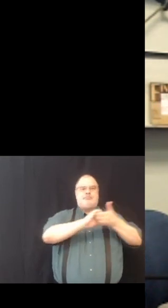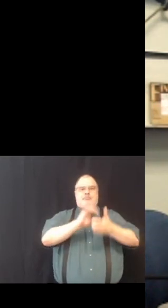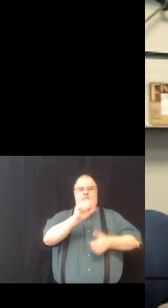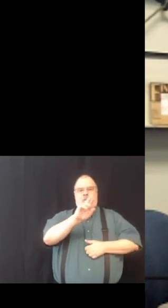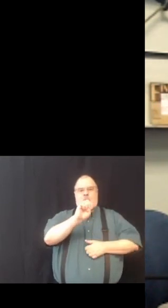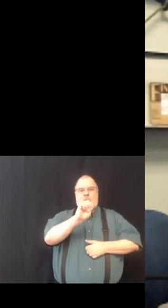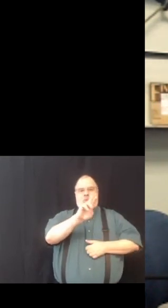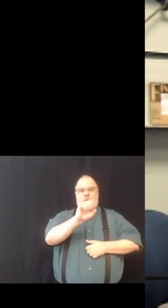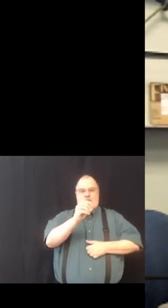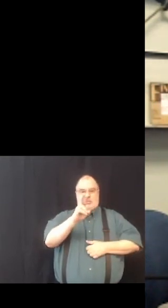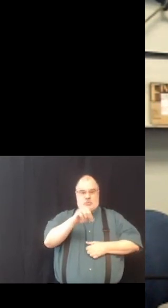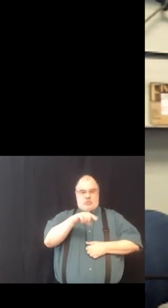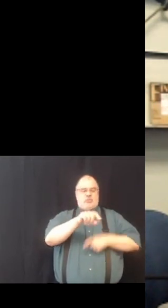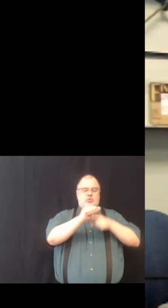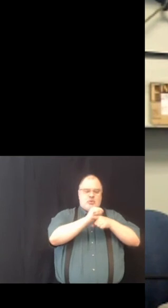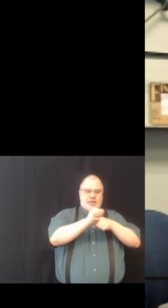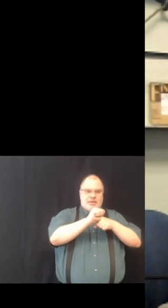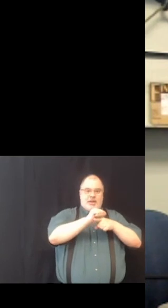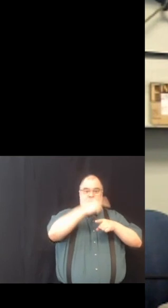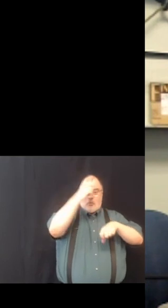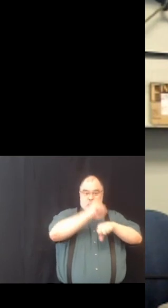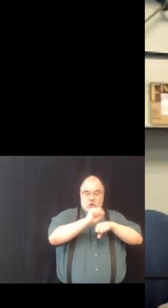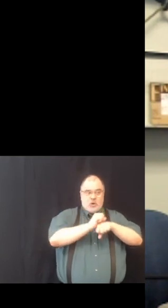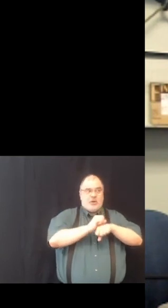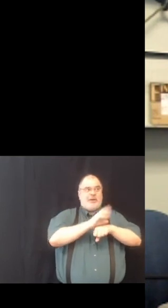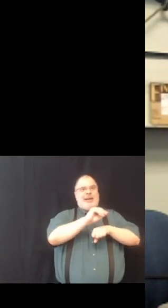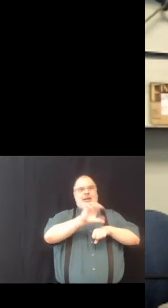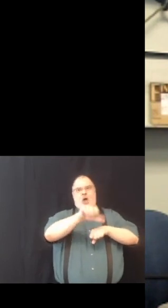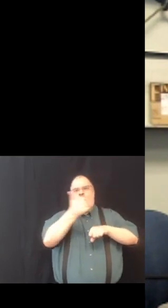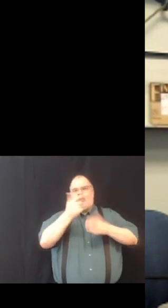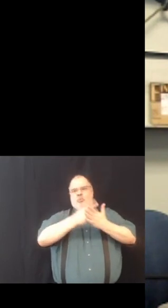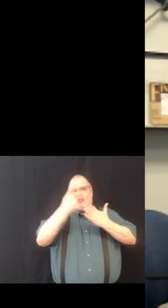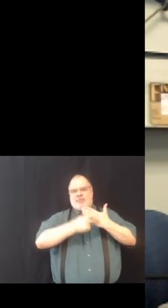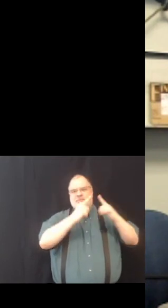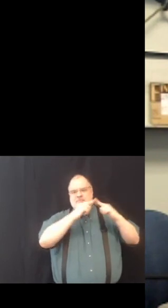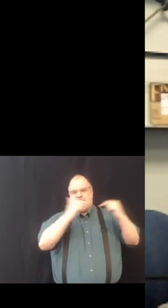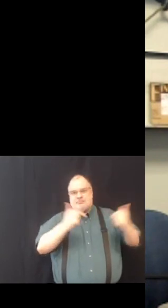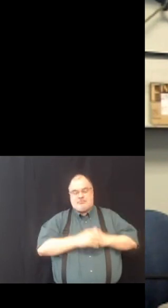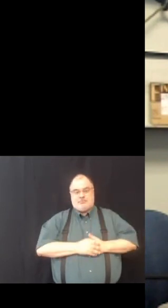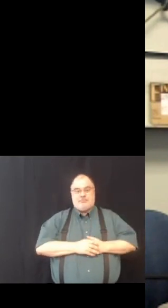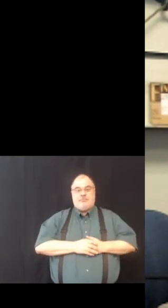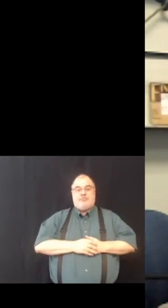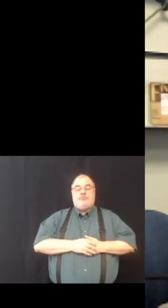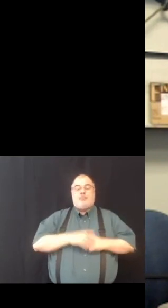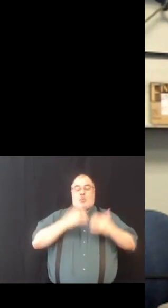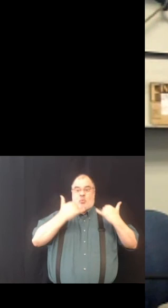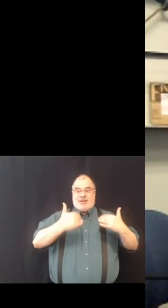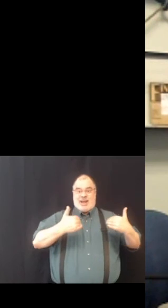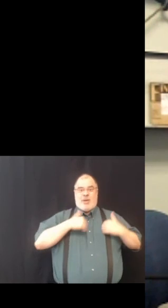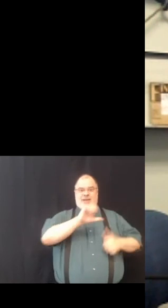to individuals looking for work, in addition to many other programs in the community. They currently employ 10 individuals